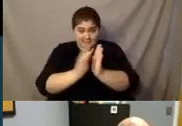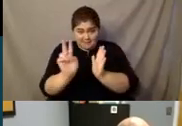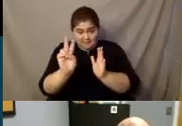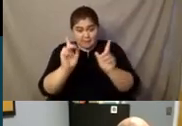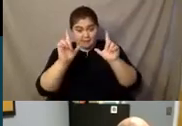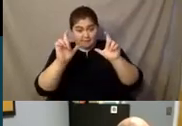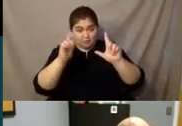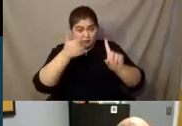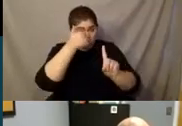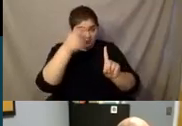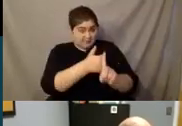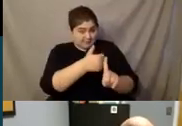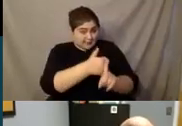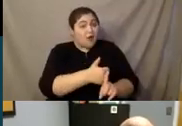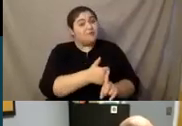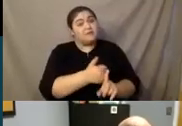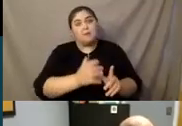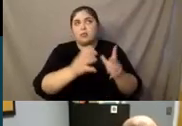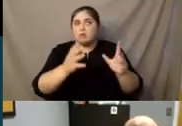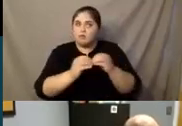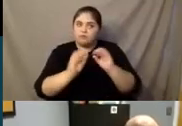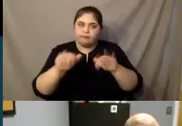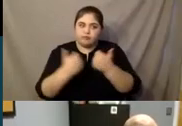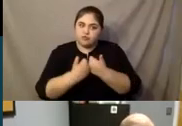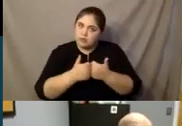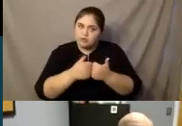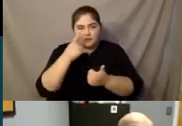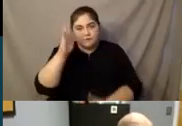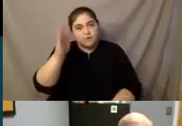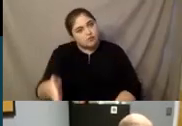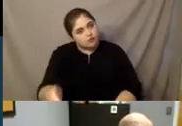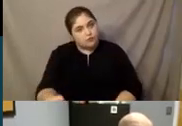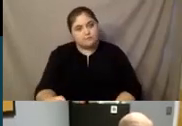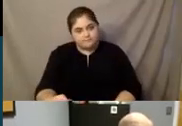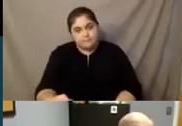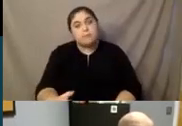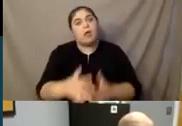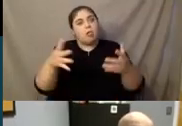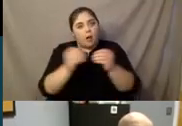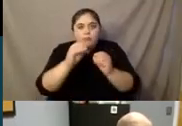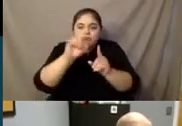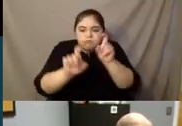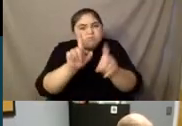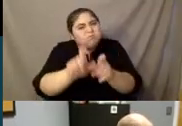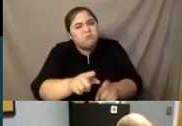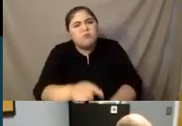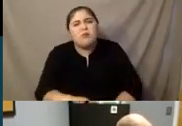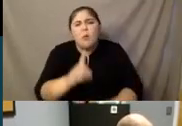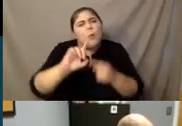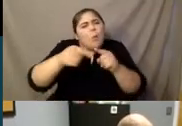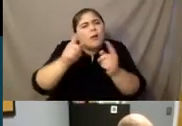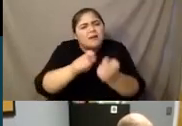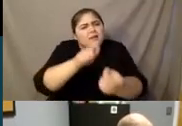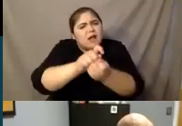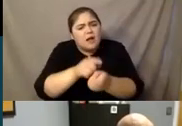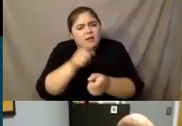themselves, but there's going to be a lot more challenges to them down the line. There's going to be a lot more questions about, well, when exactly did you